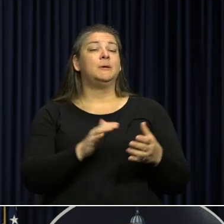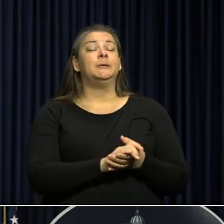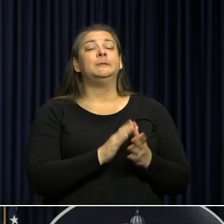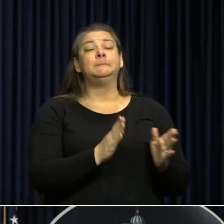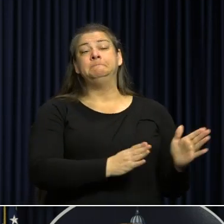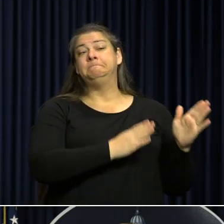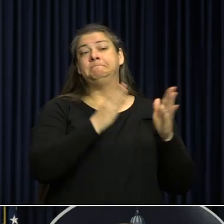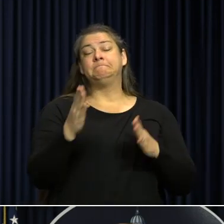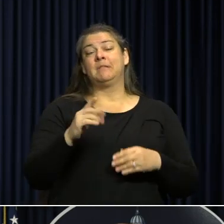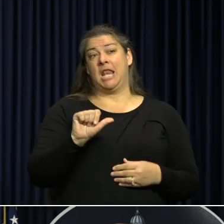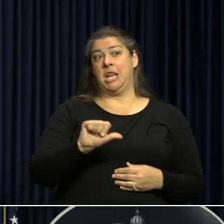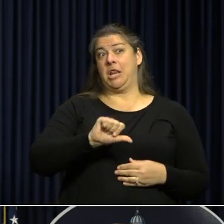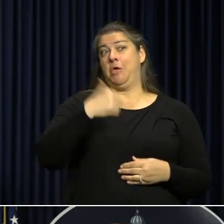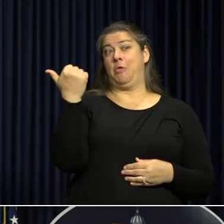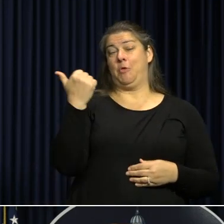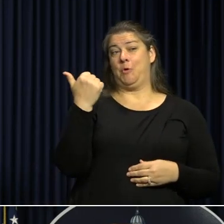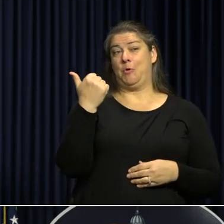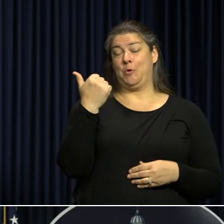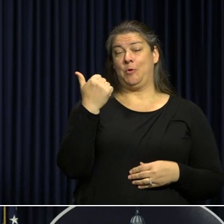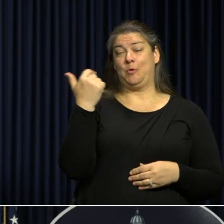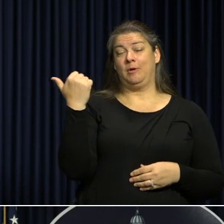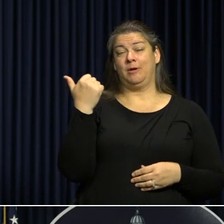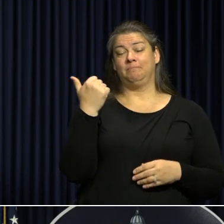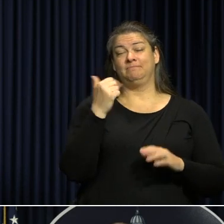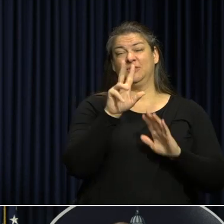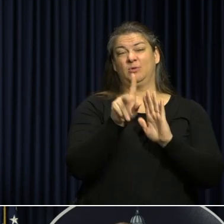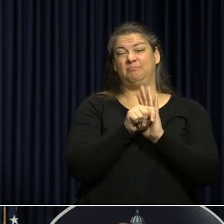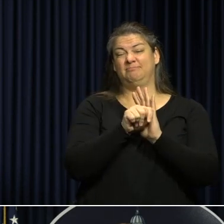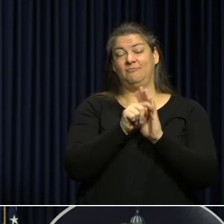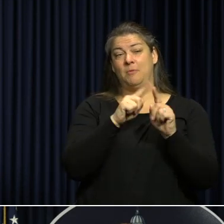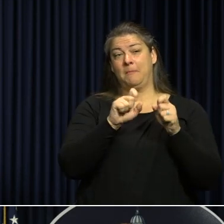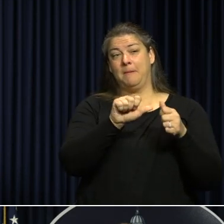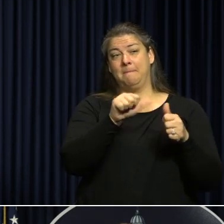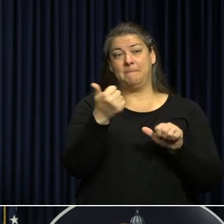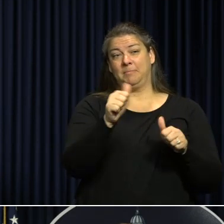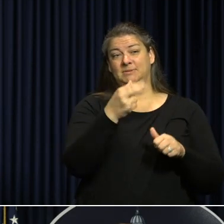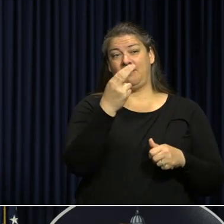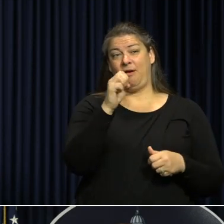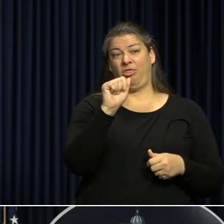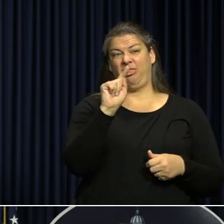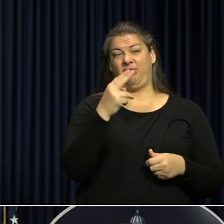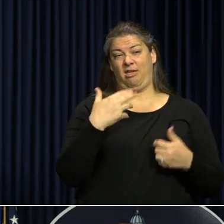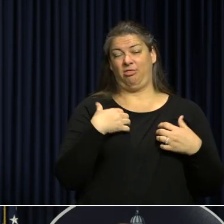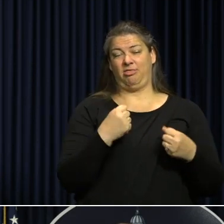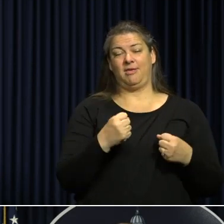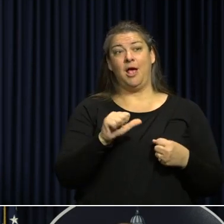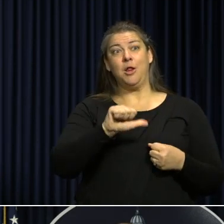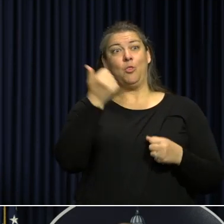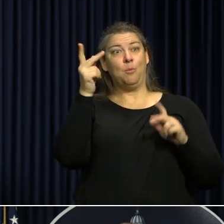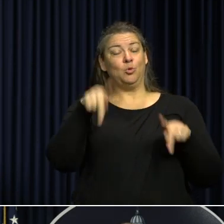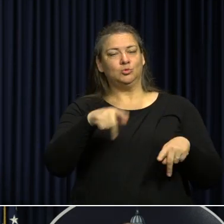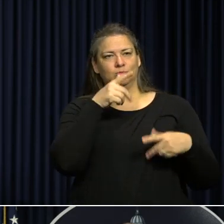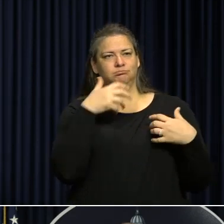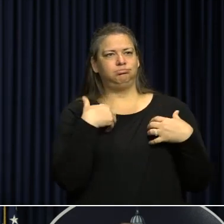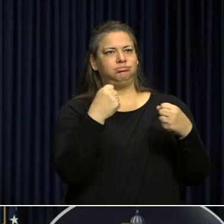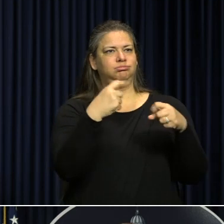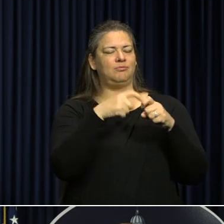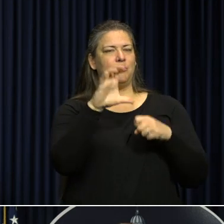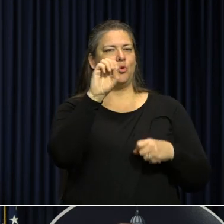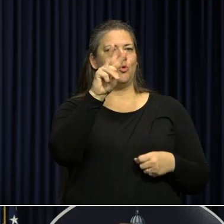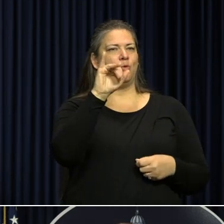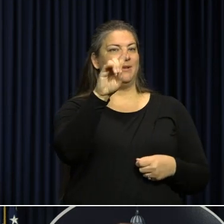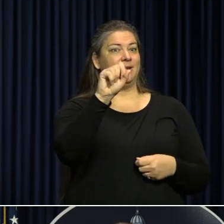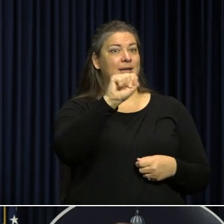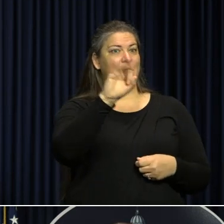is another video, this one from Baptist Health, of someone else who has recovered from COVID-19. And I think this is